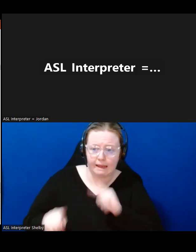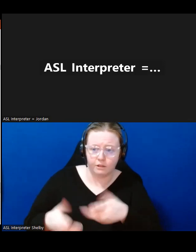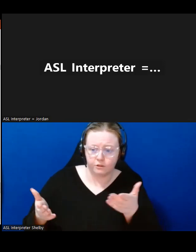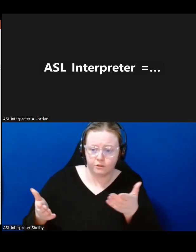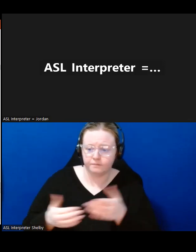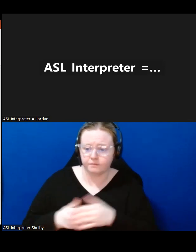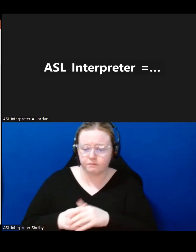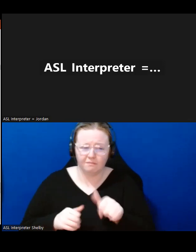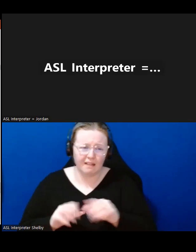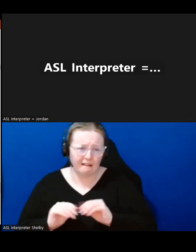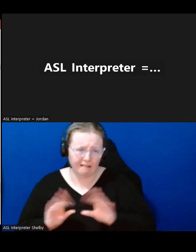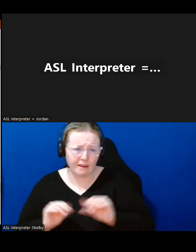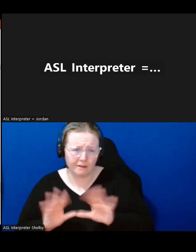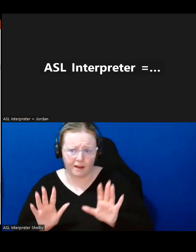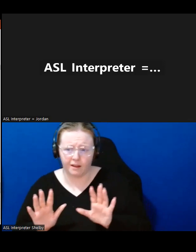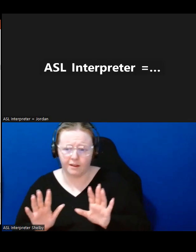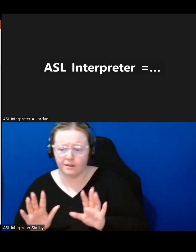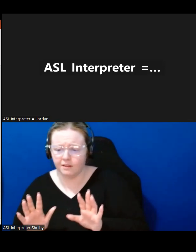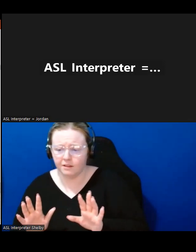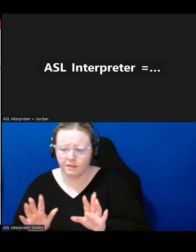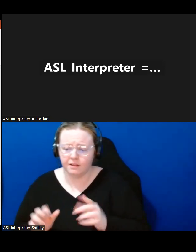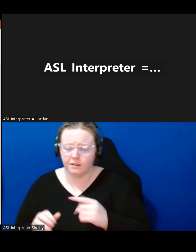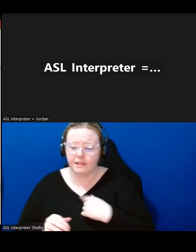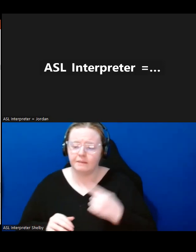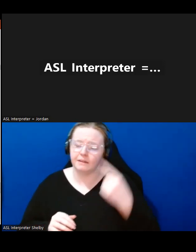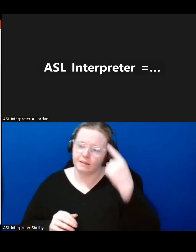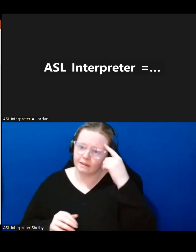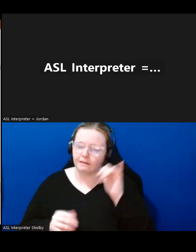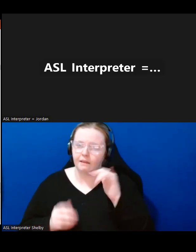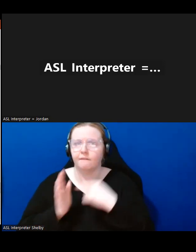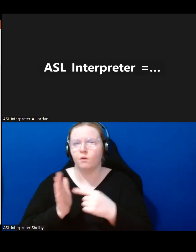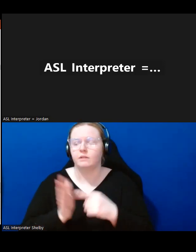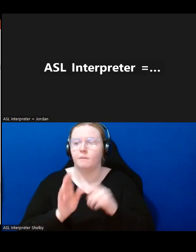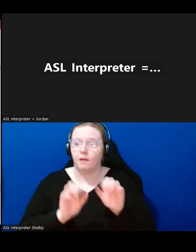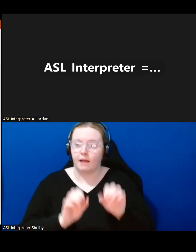maybe I can clarify. I'm thinking about, education in